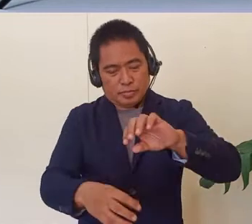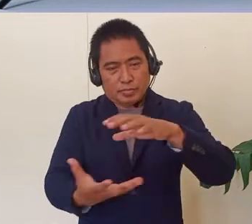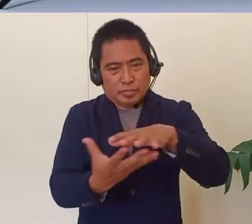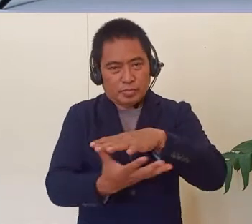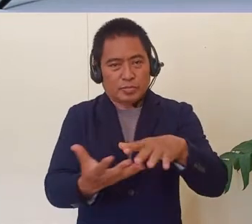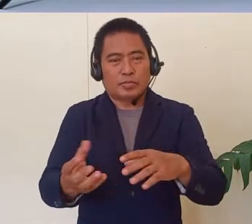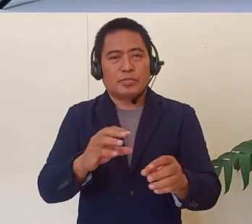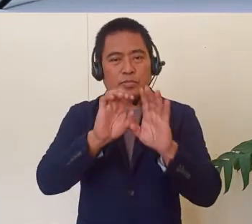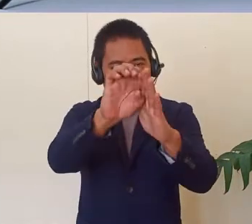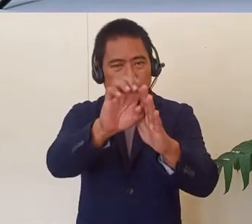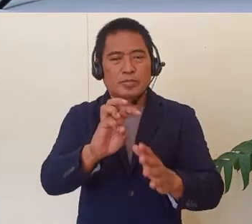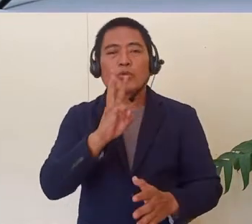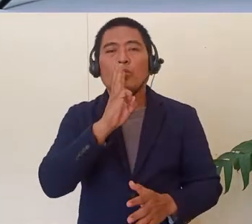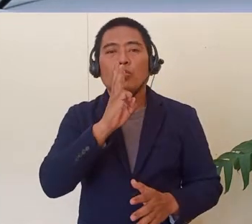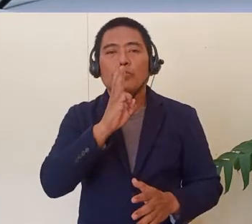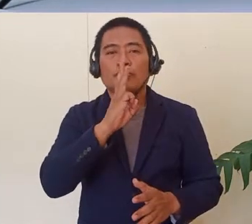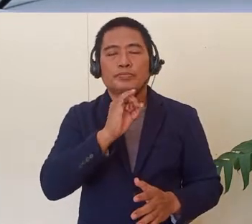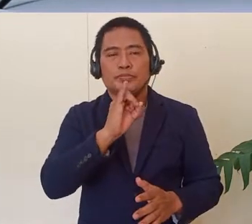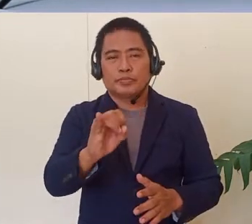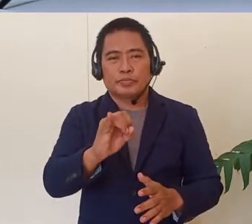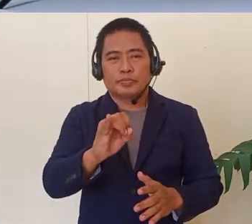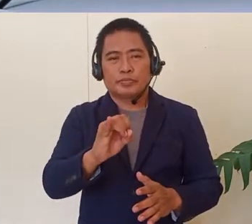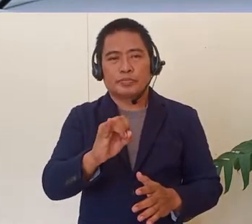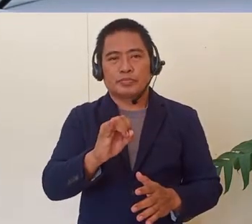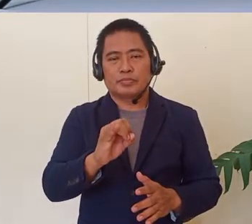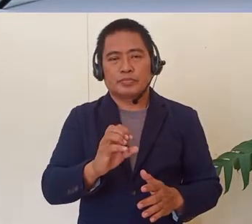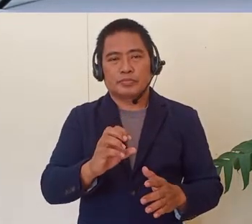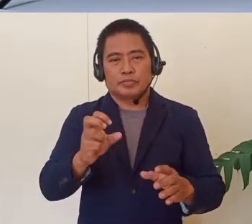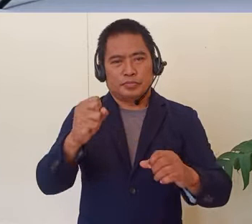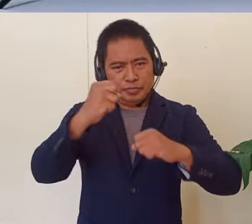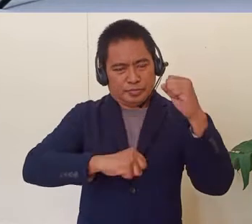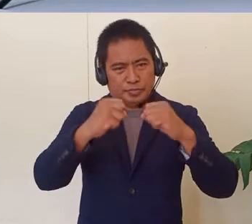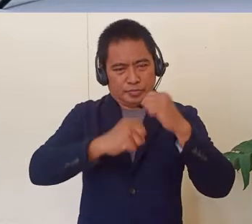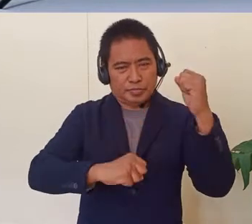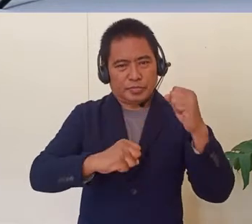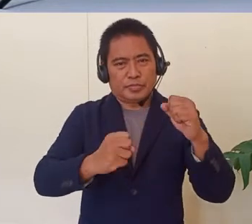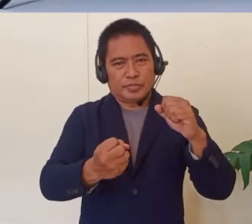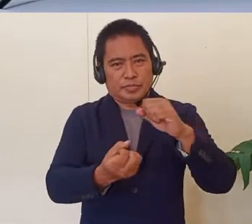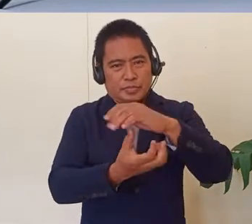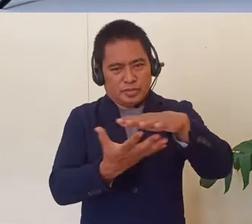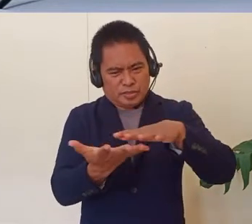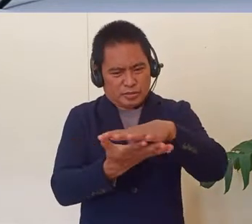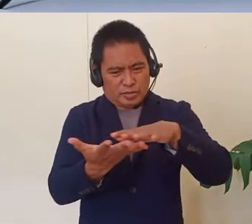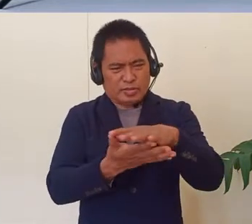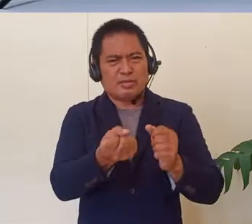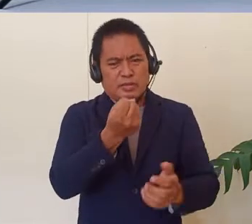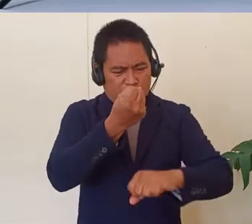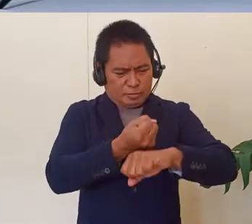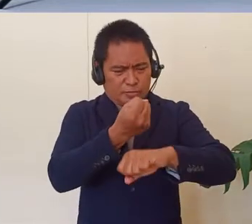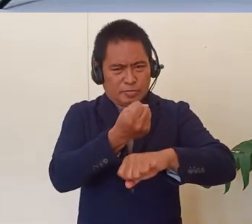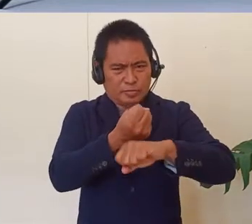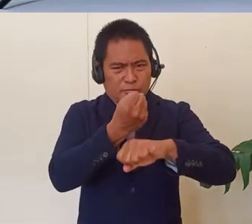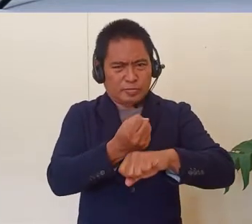dissolves solid substances like sugar. A solute is a